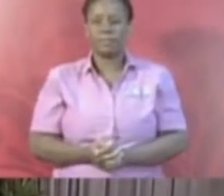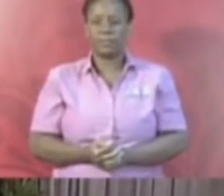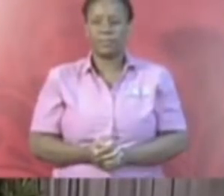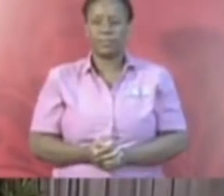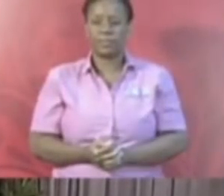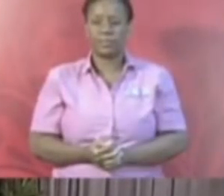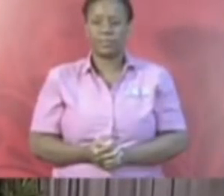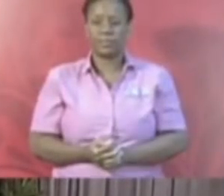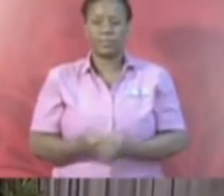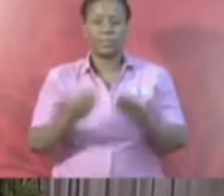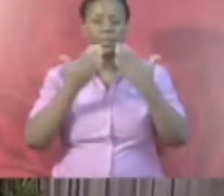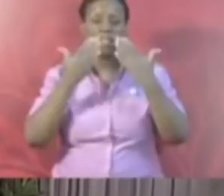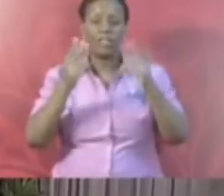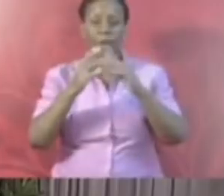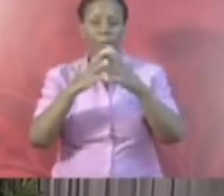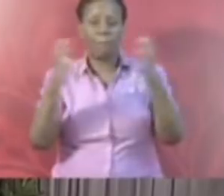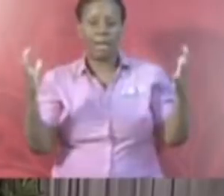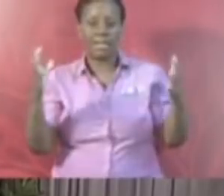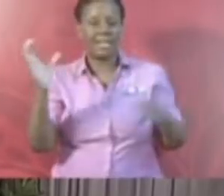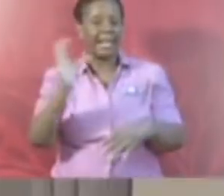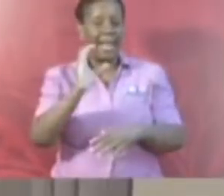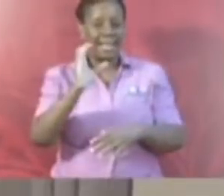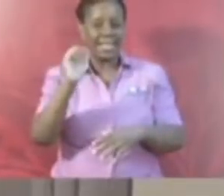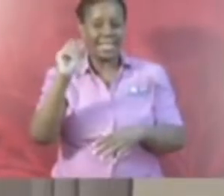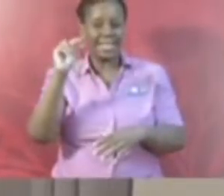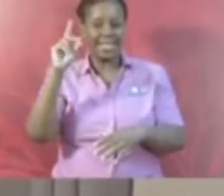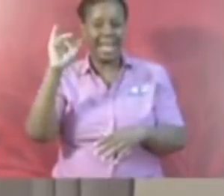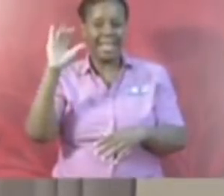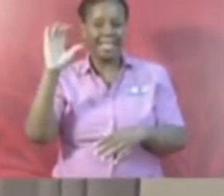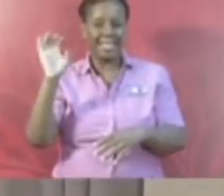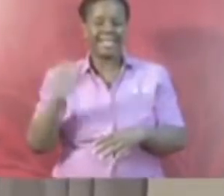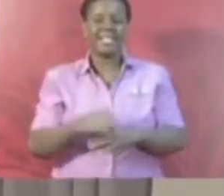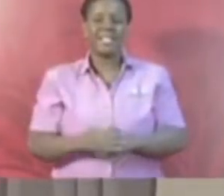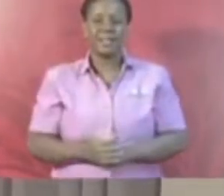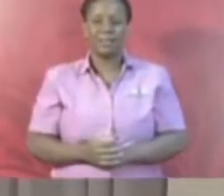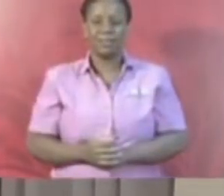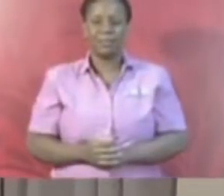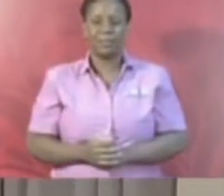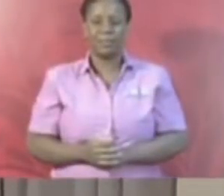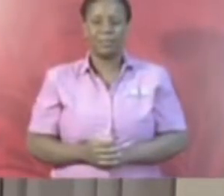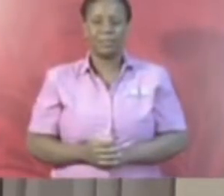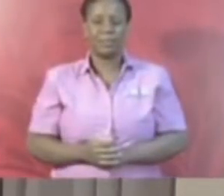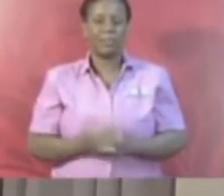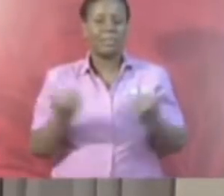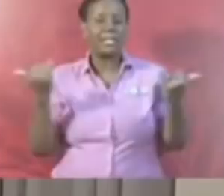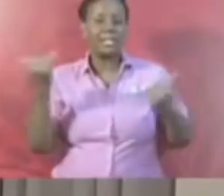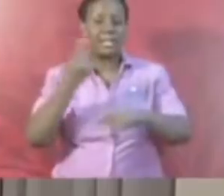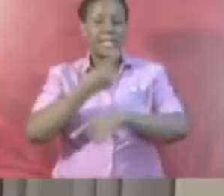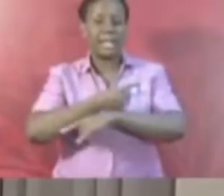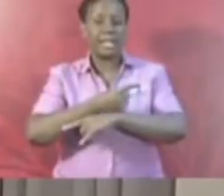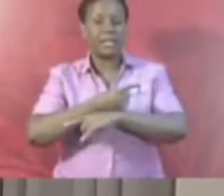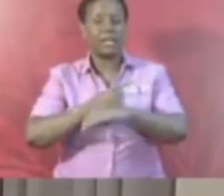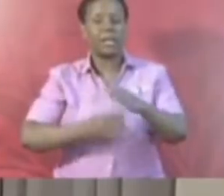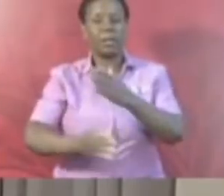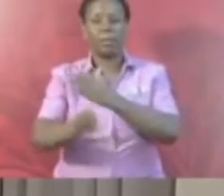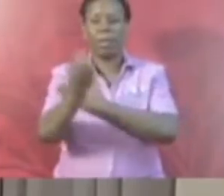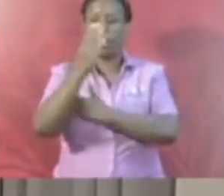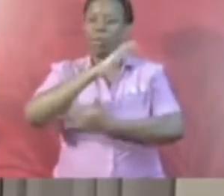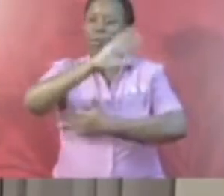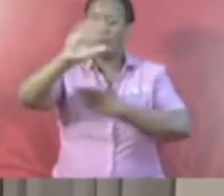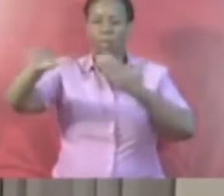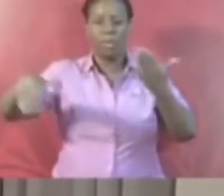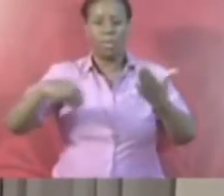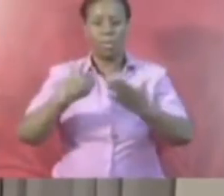Thank you very much, Candice. Today is Saturday, 5th September 2020. Good morning to Minister Young. Good morning to the Chief